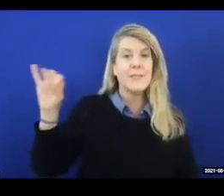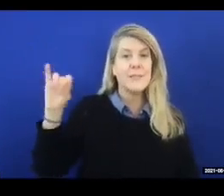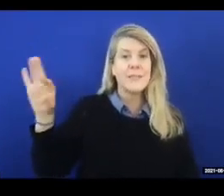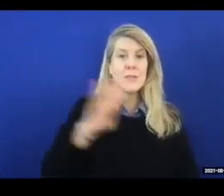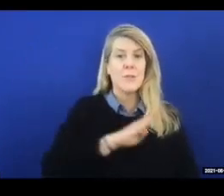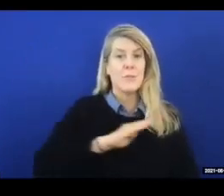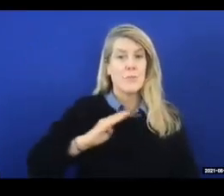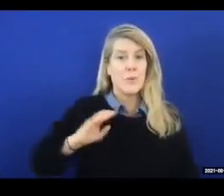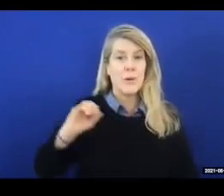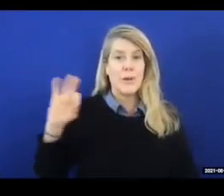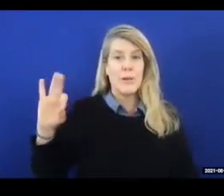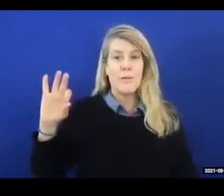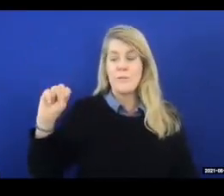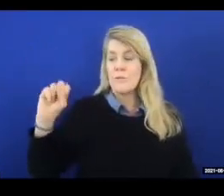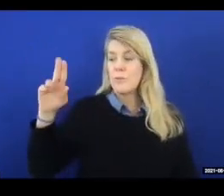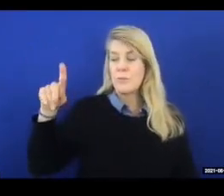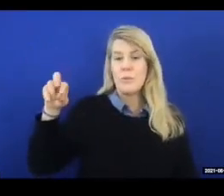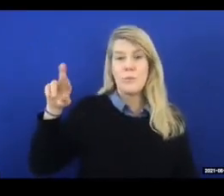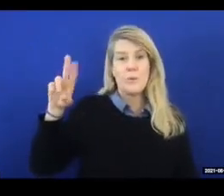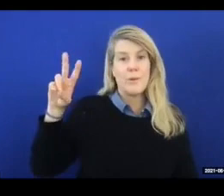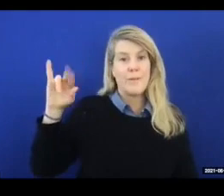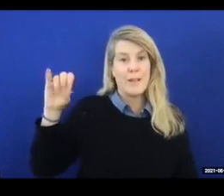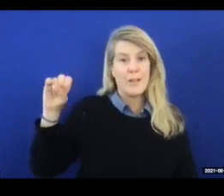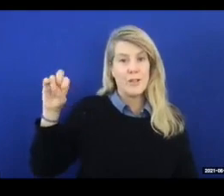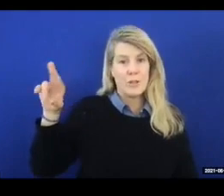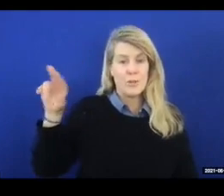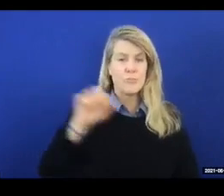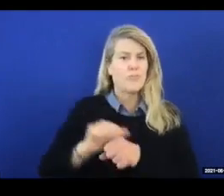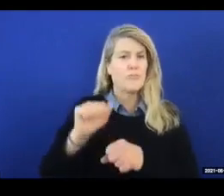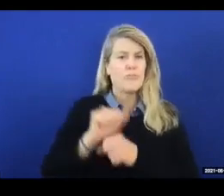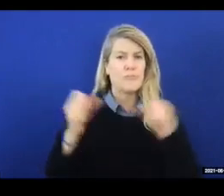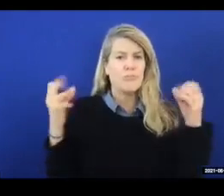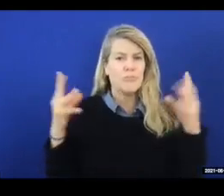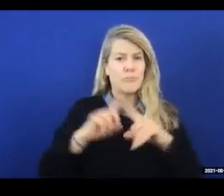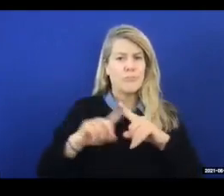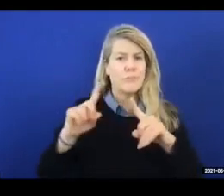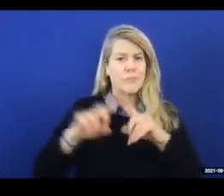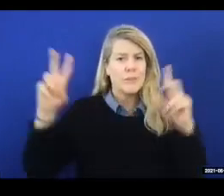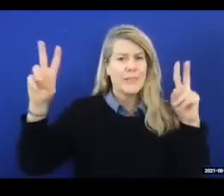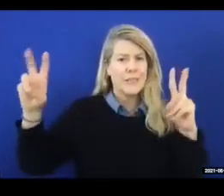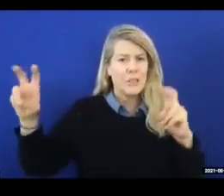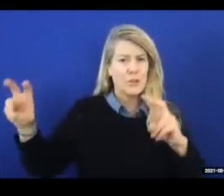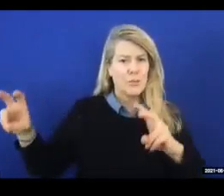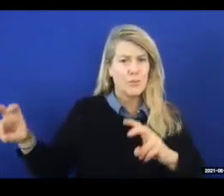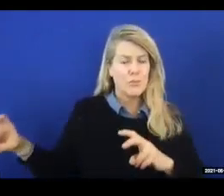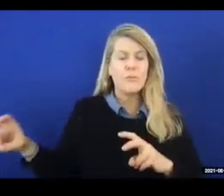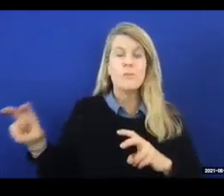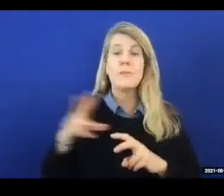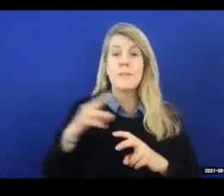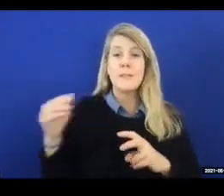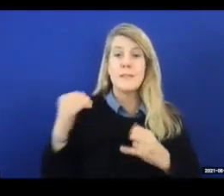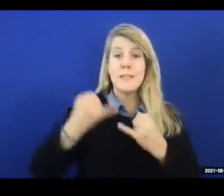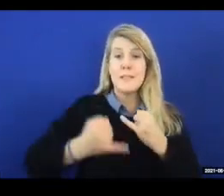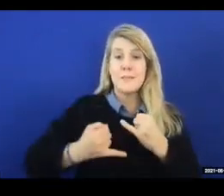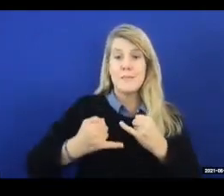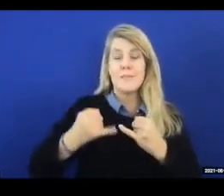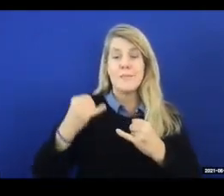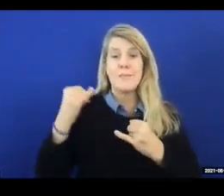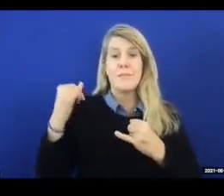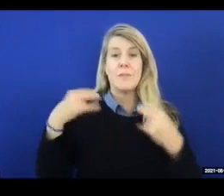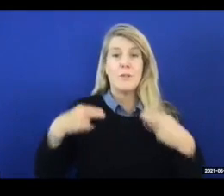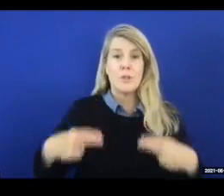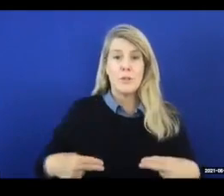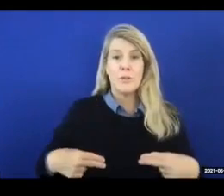Francisco Board of Supervisors, working on many issues, including ending human trafficking